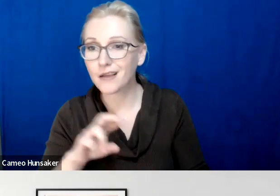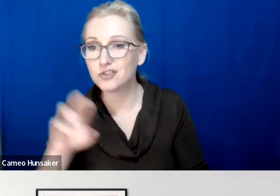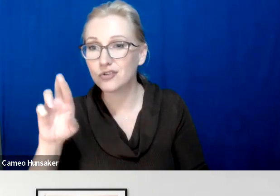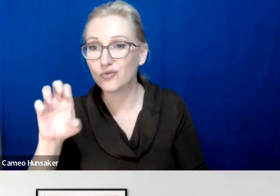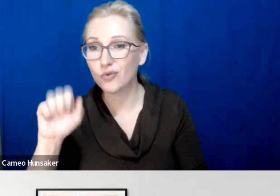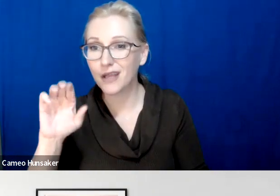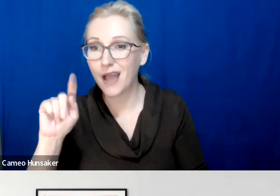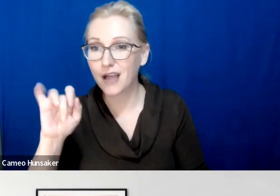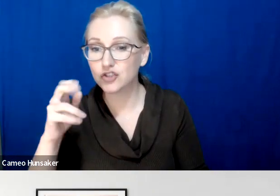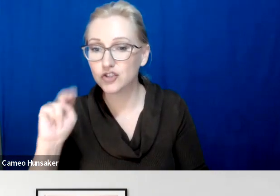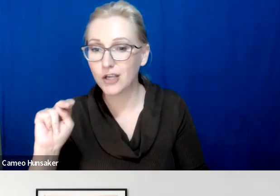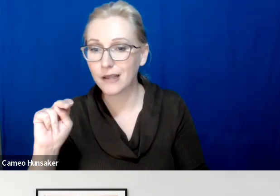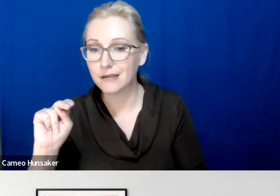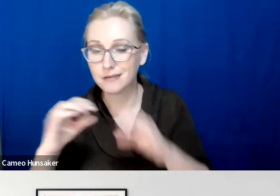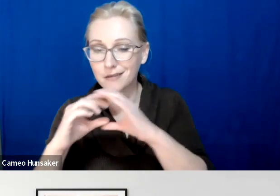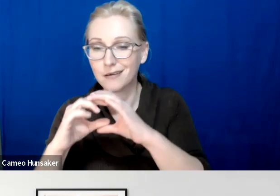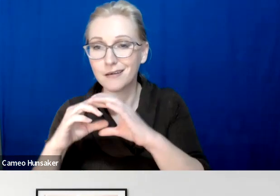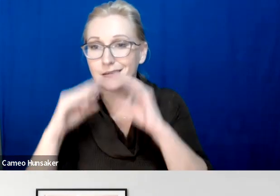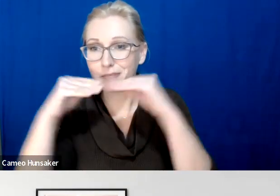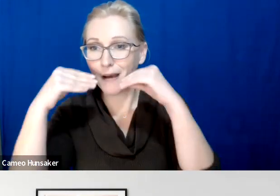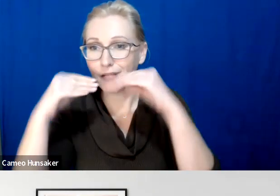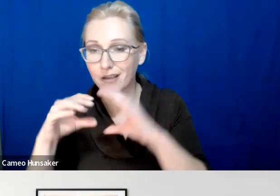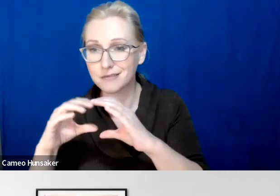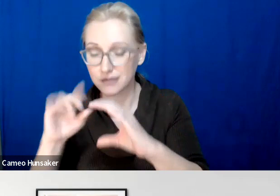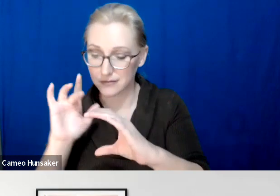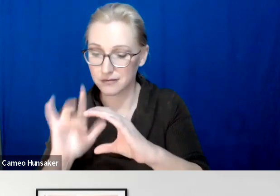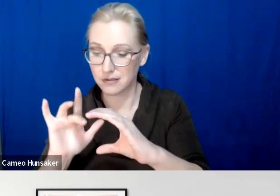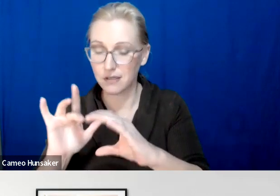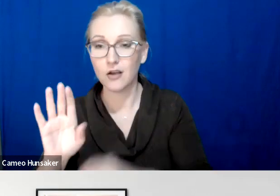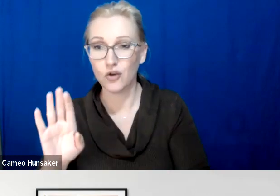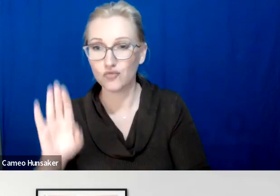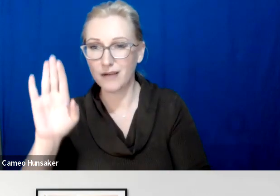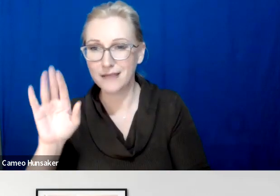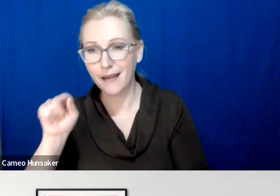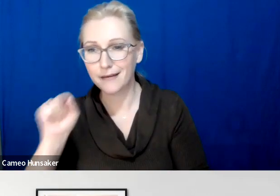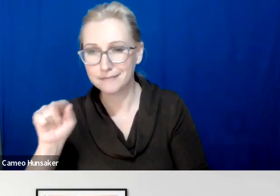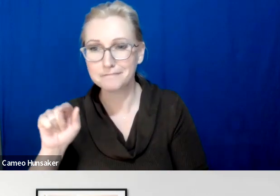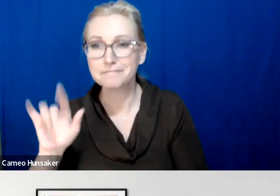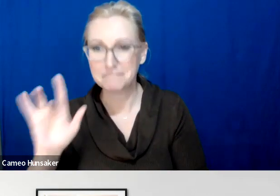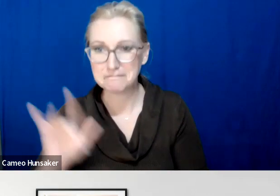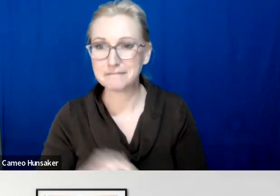this, select the raise hand option. If you have a question or a comment,